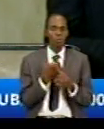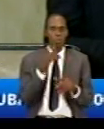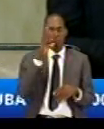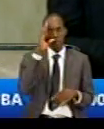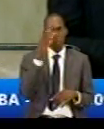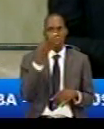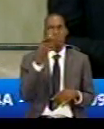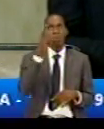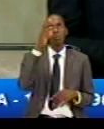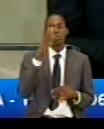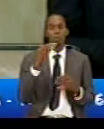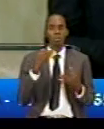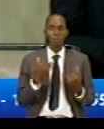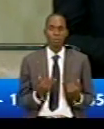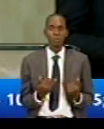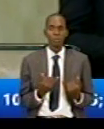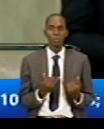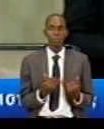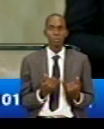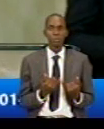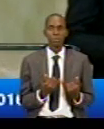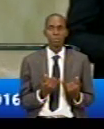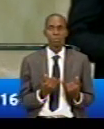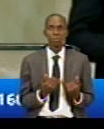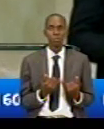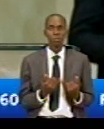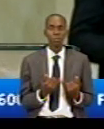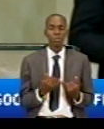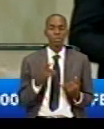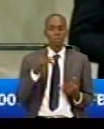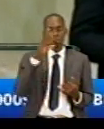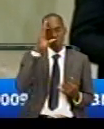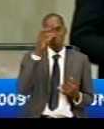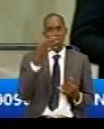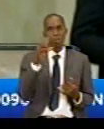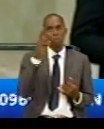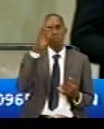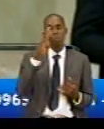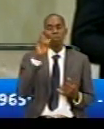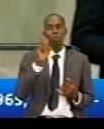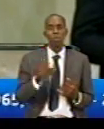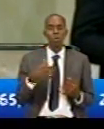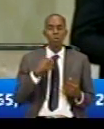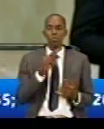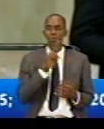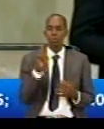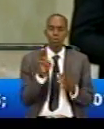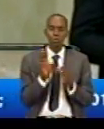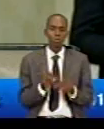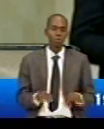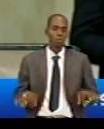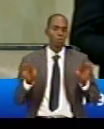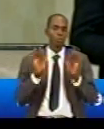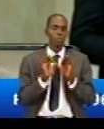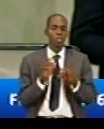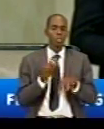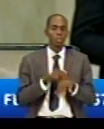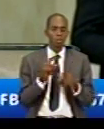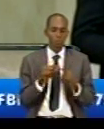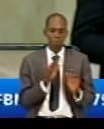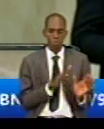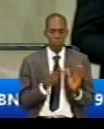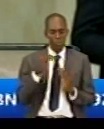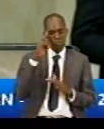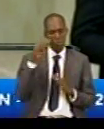He will have used precious time to prepare, to get ready for us. Why not commit this money to the hands of God?